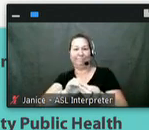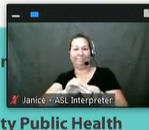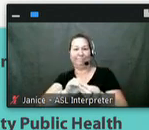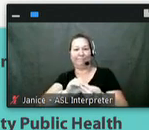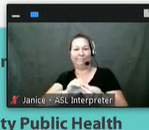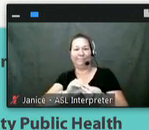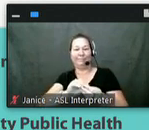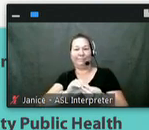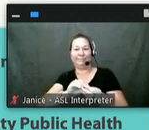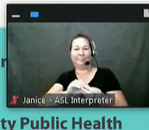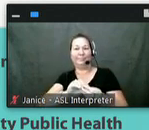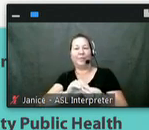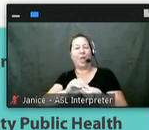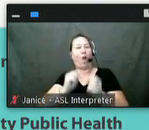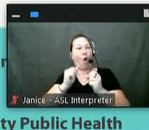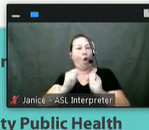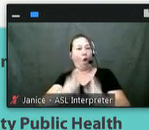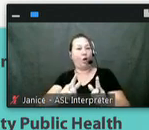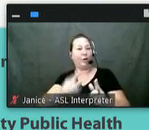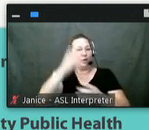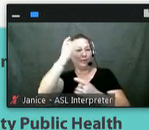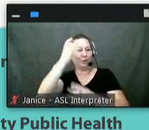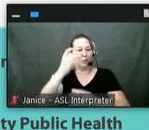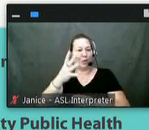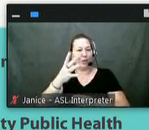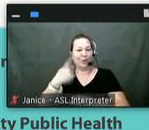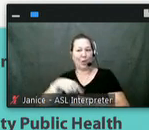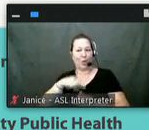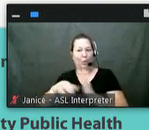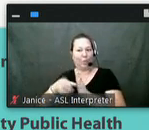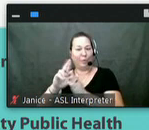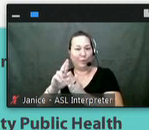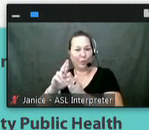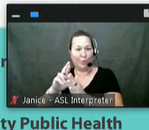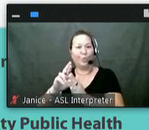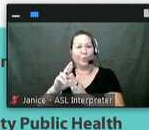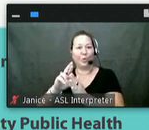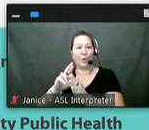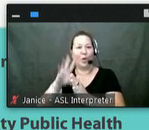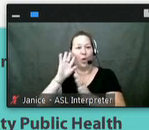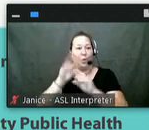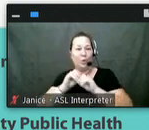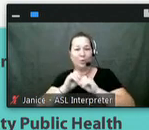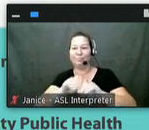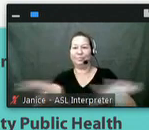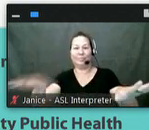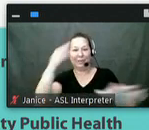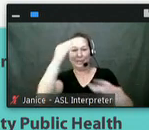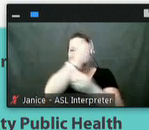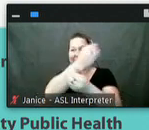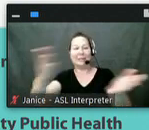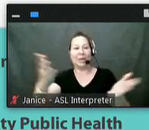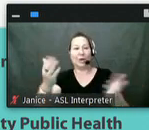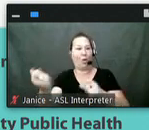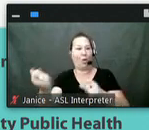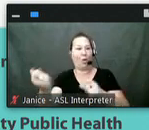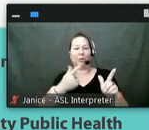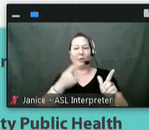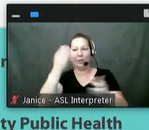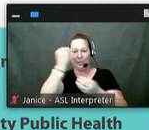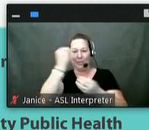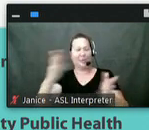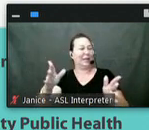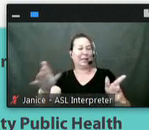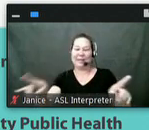All the information that Dr. Mace and I review goes out to them. Everyone's on a notification list. Everyone receives the